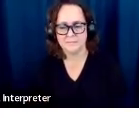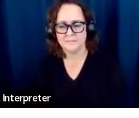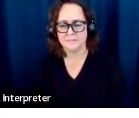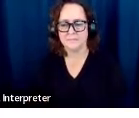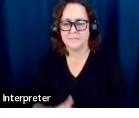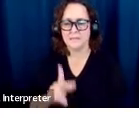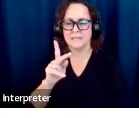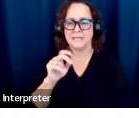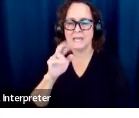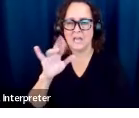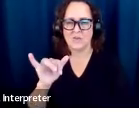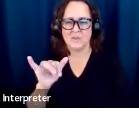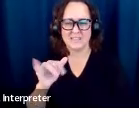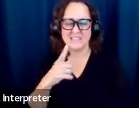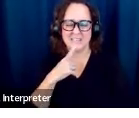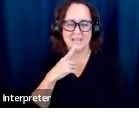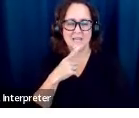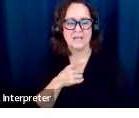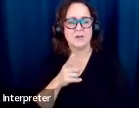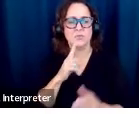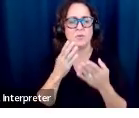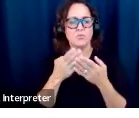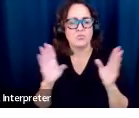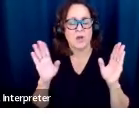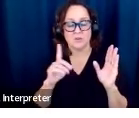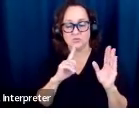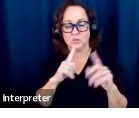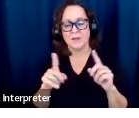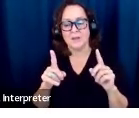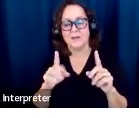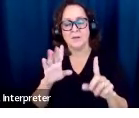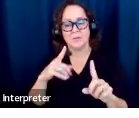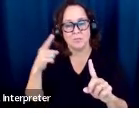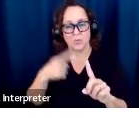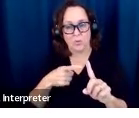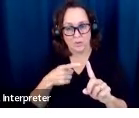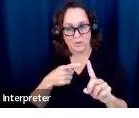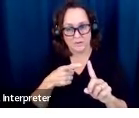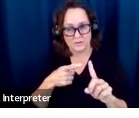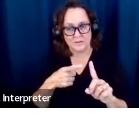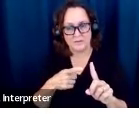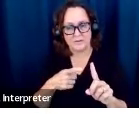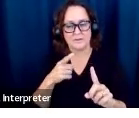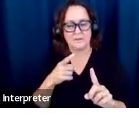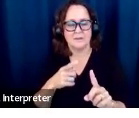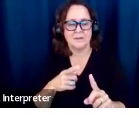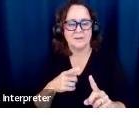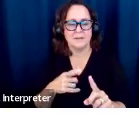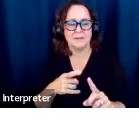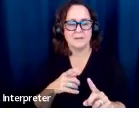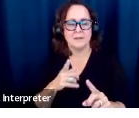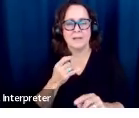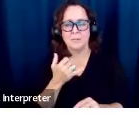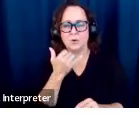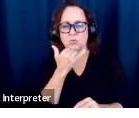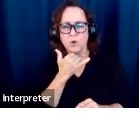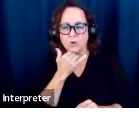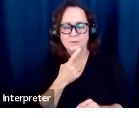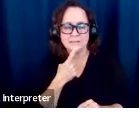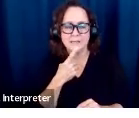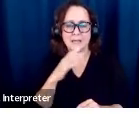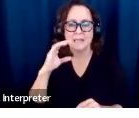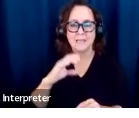broadly true, but I would like to point out, and correct me if I'm wrong, that it would probably be inaccurate to say that the care coordinator